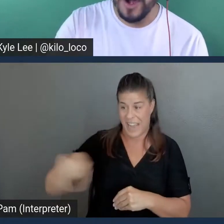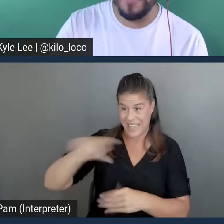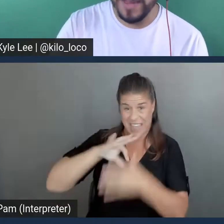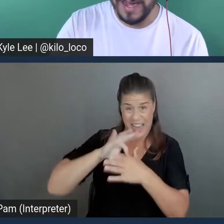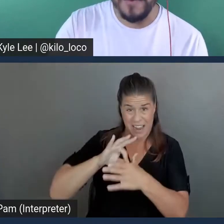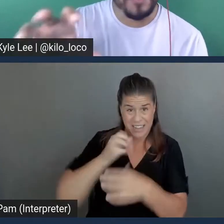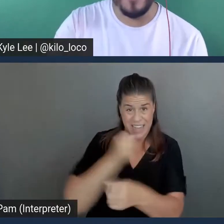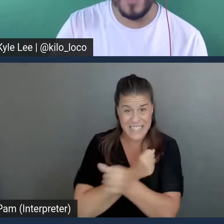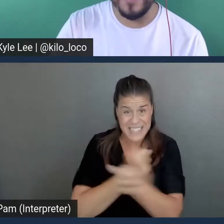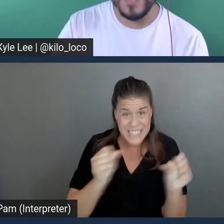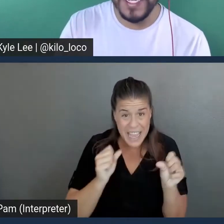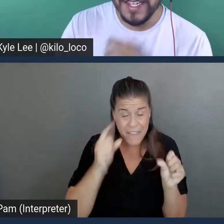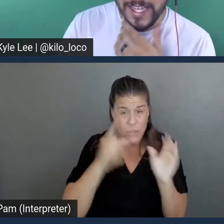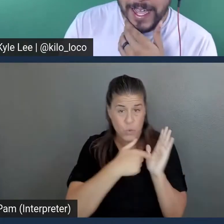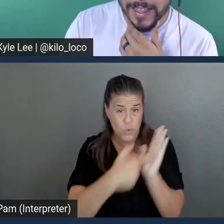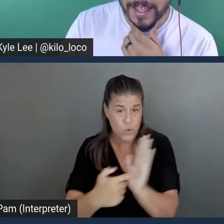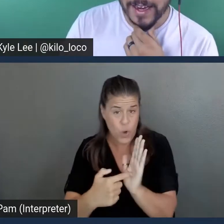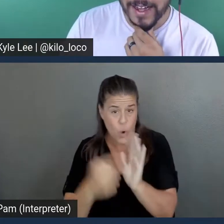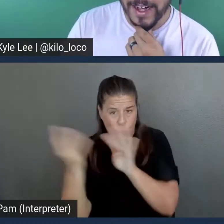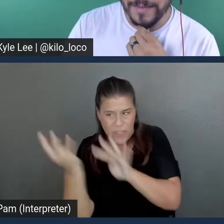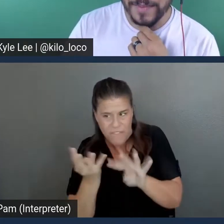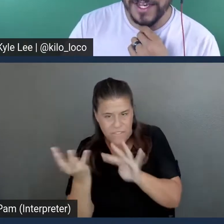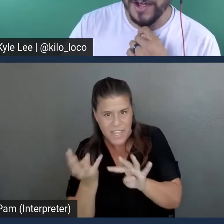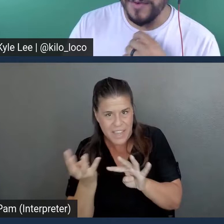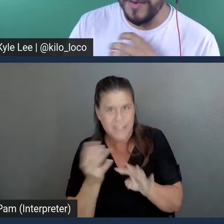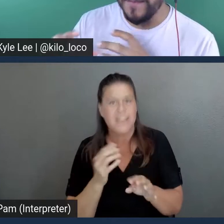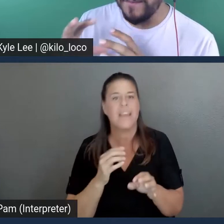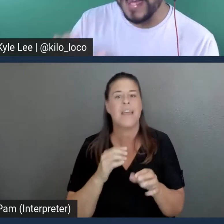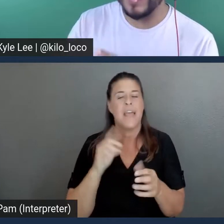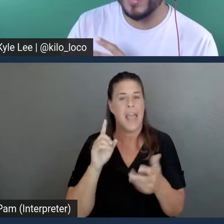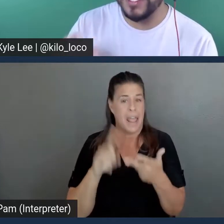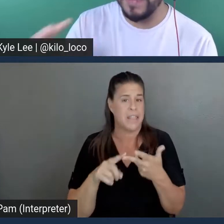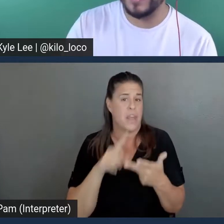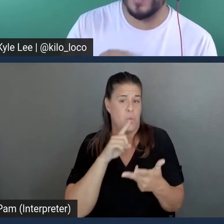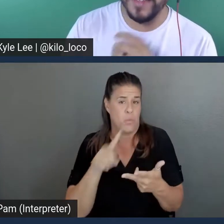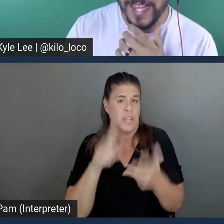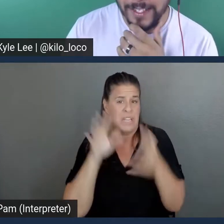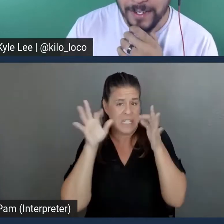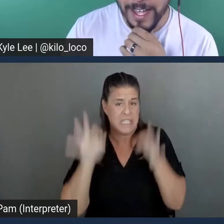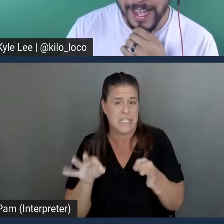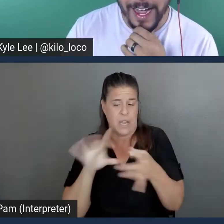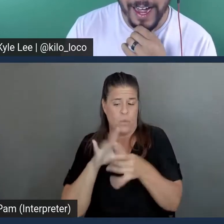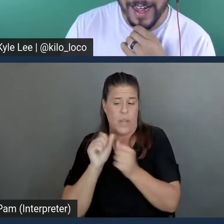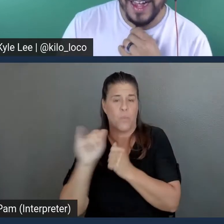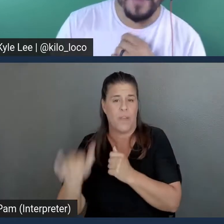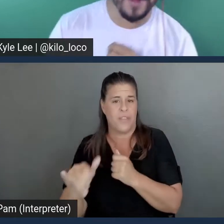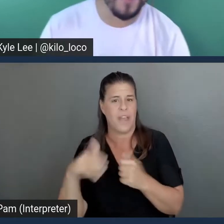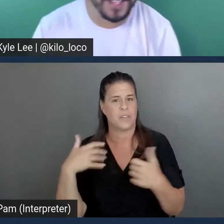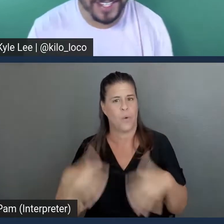safe for our platform or for the feed, and then make decisions based off of that. So I'm really